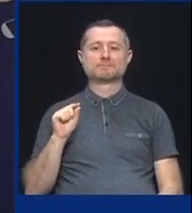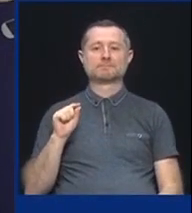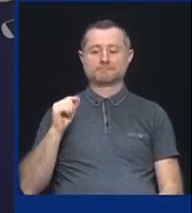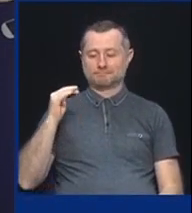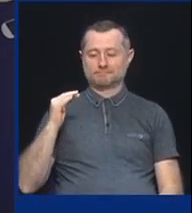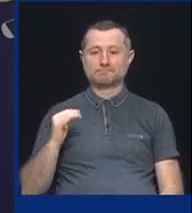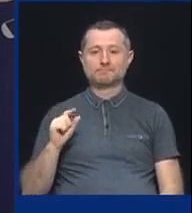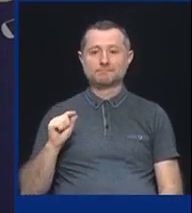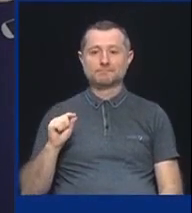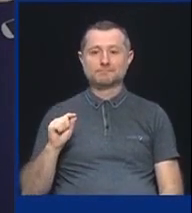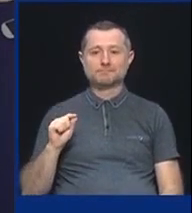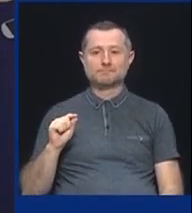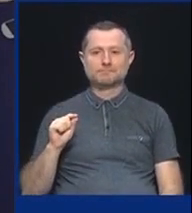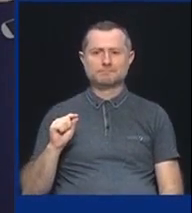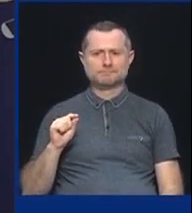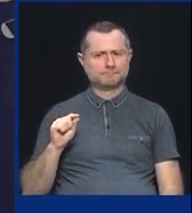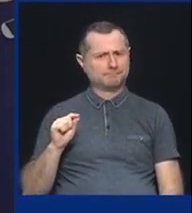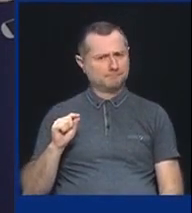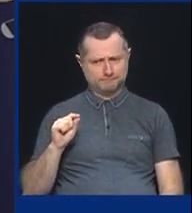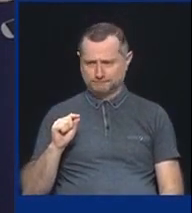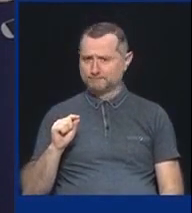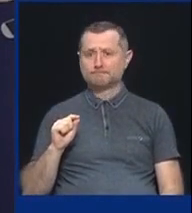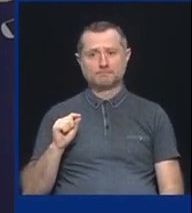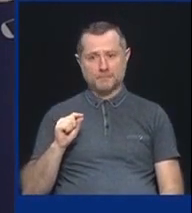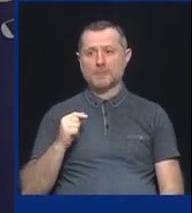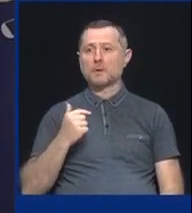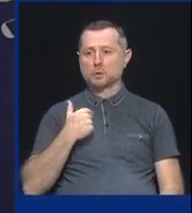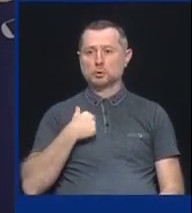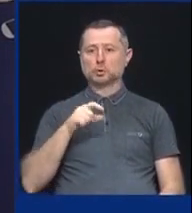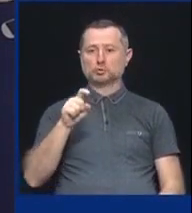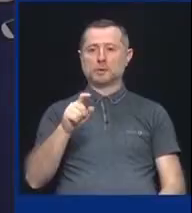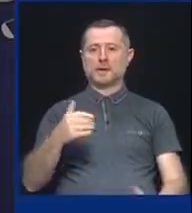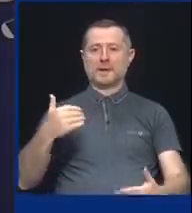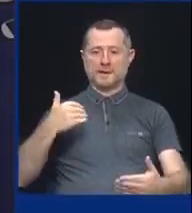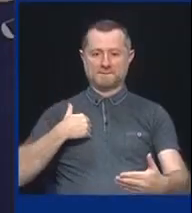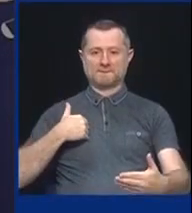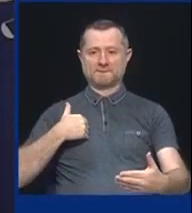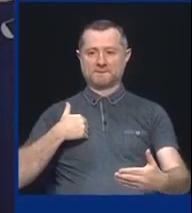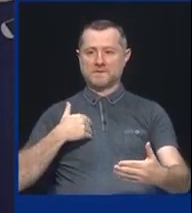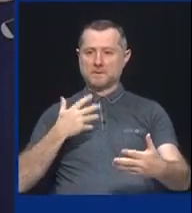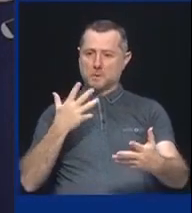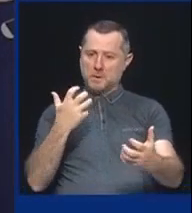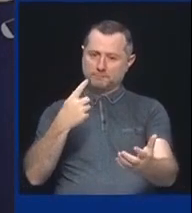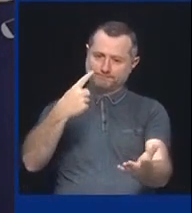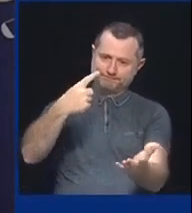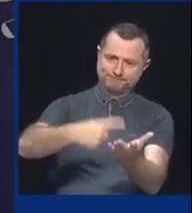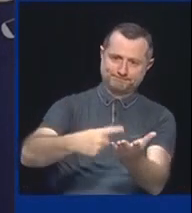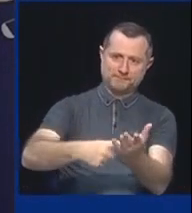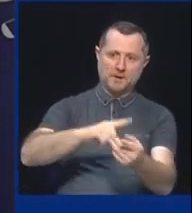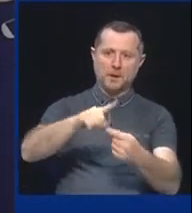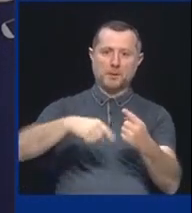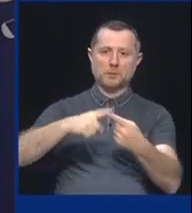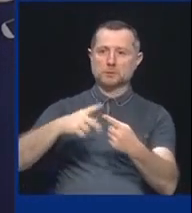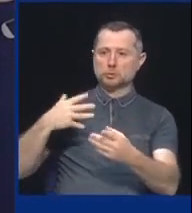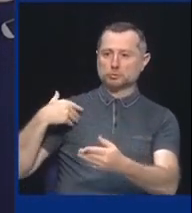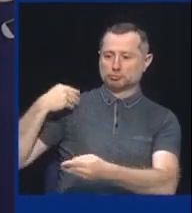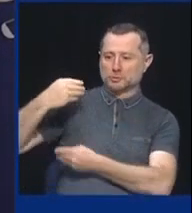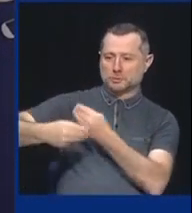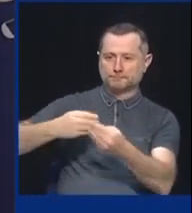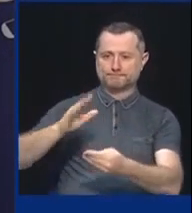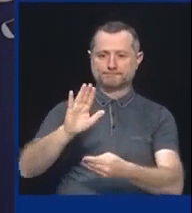had on gender-based actions, on generational and cultural behavioral